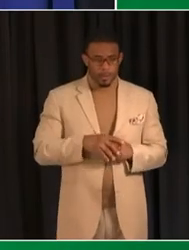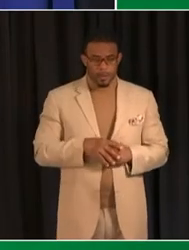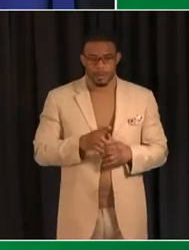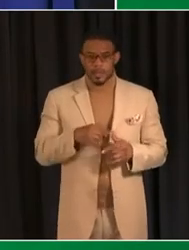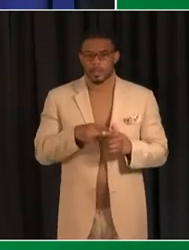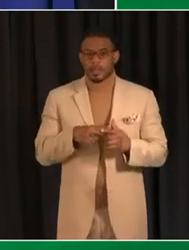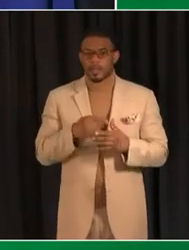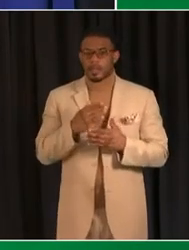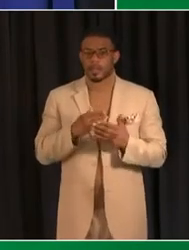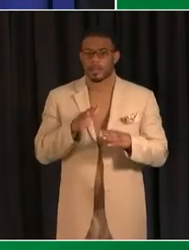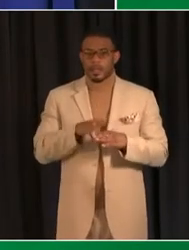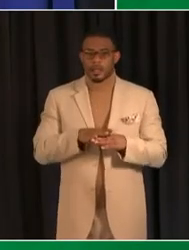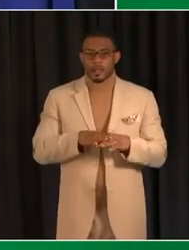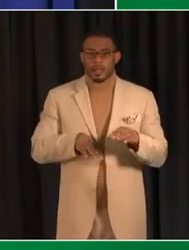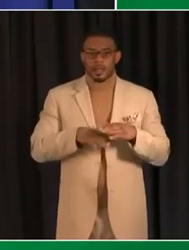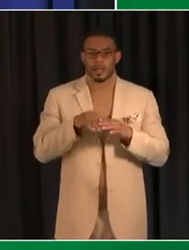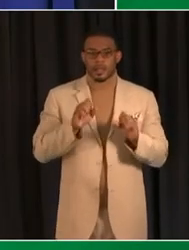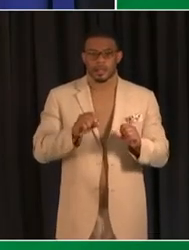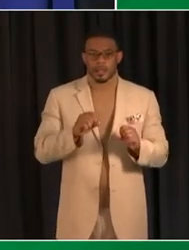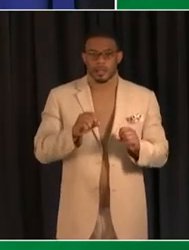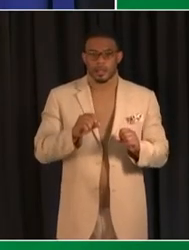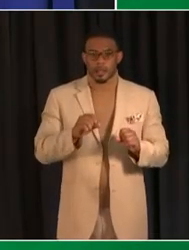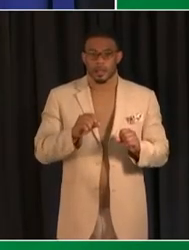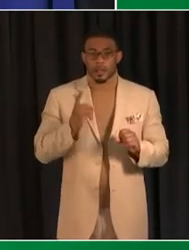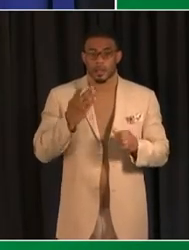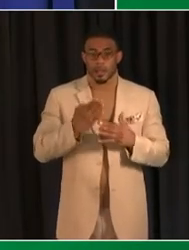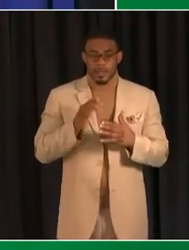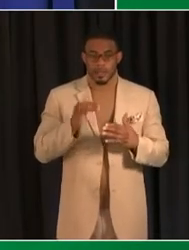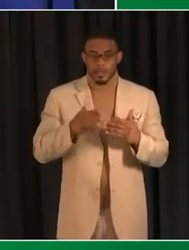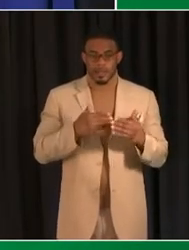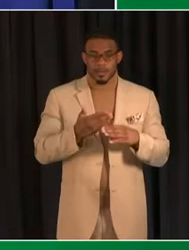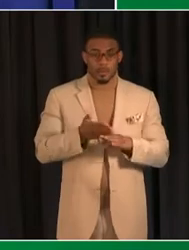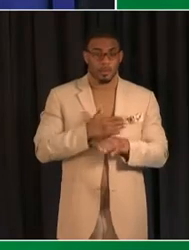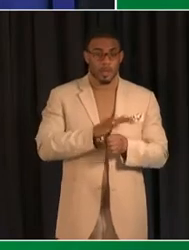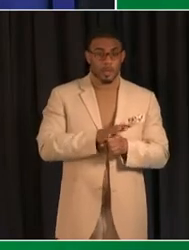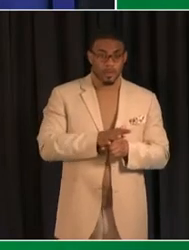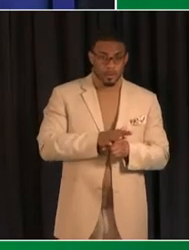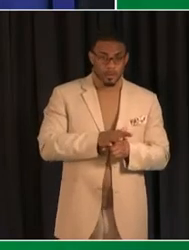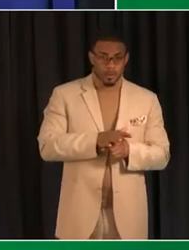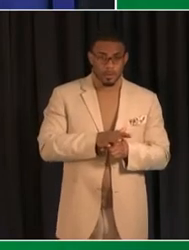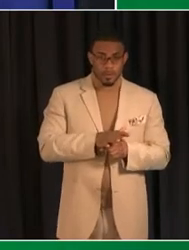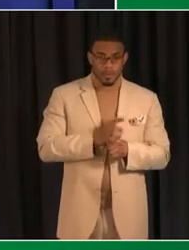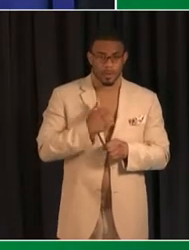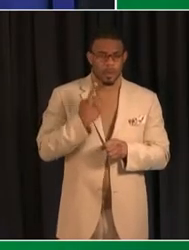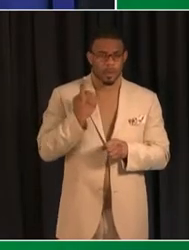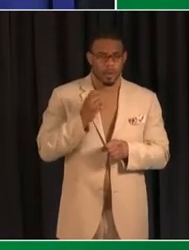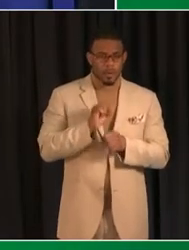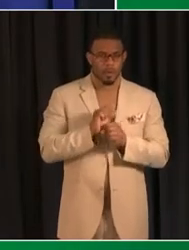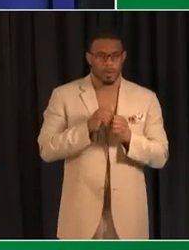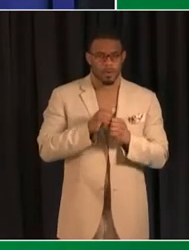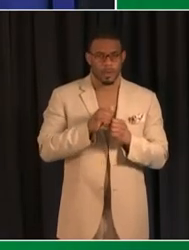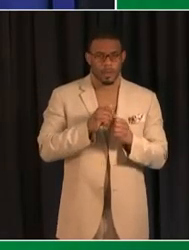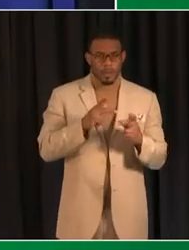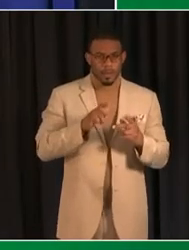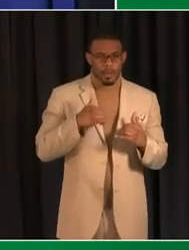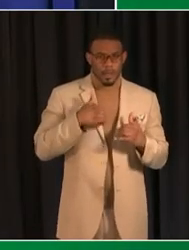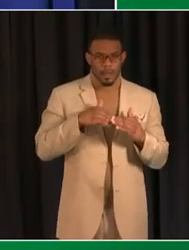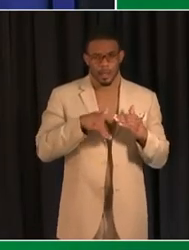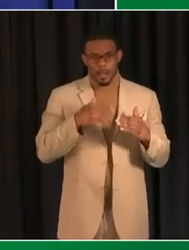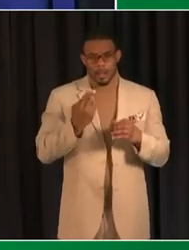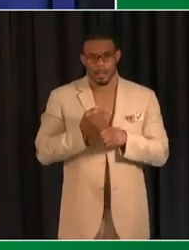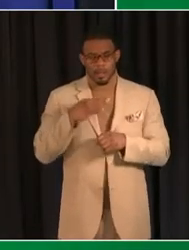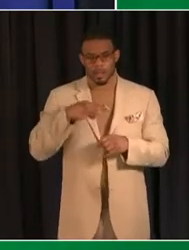looking for. And then the element on the capacity, the one thing that even pre-COVID, we always worked with venues that